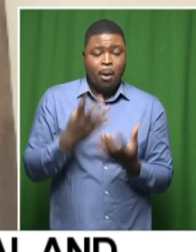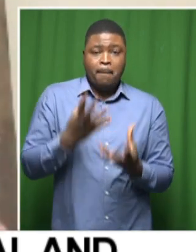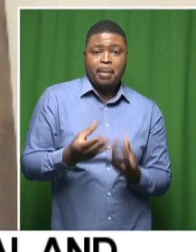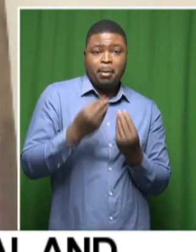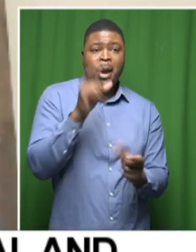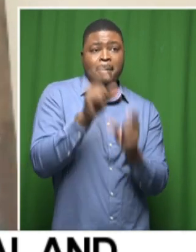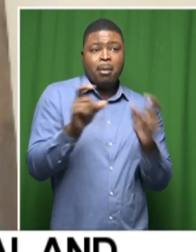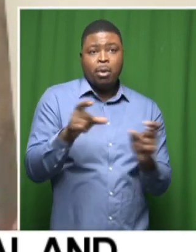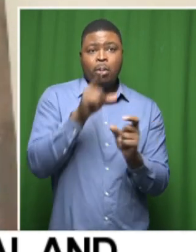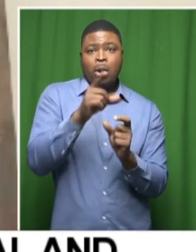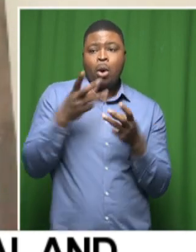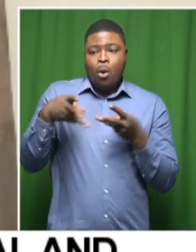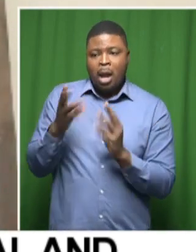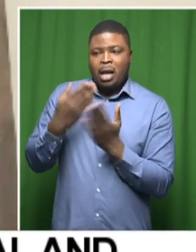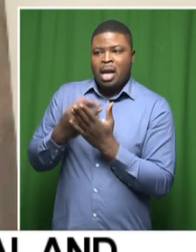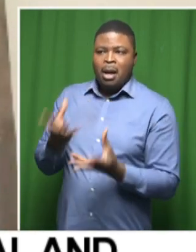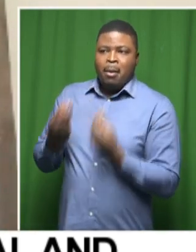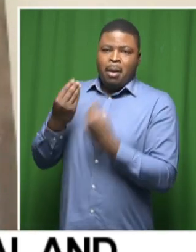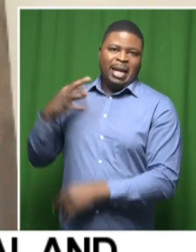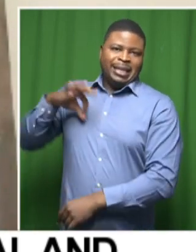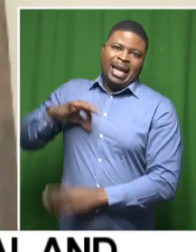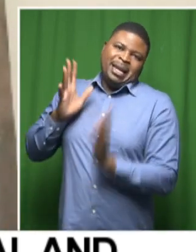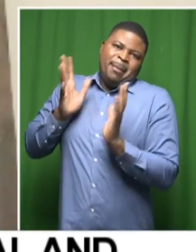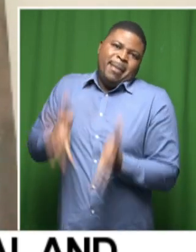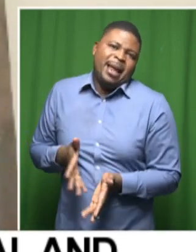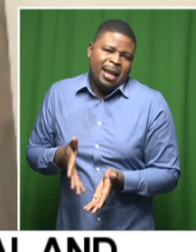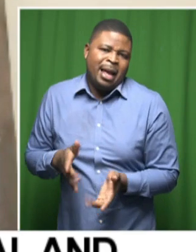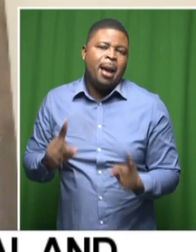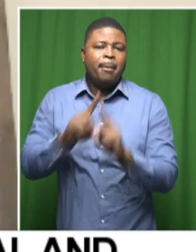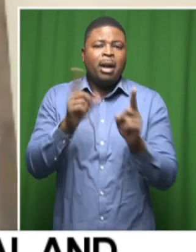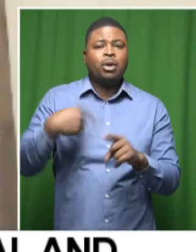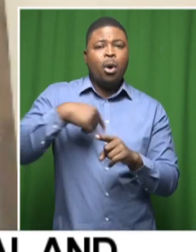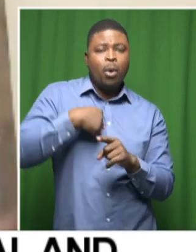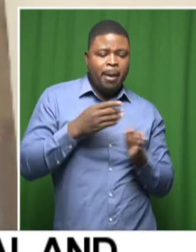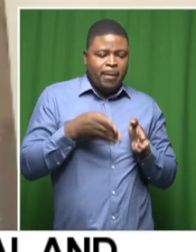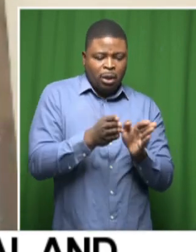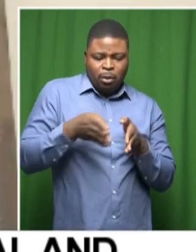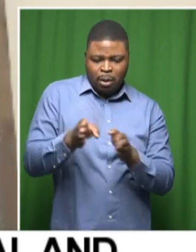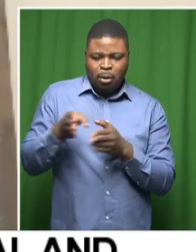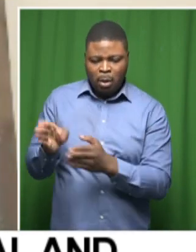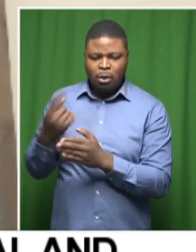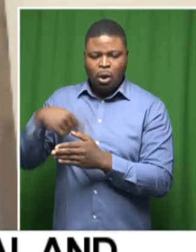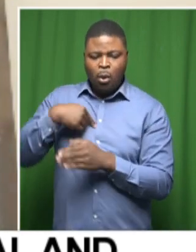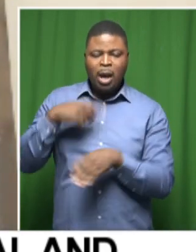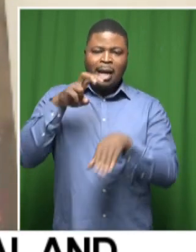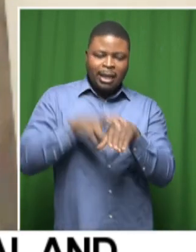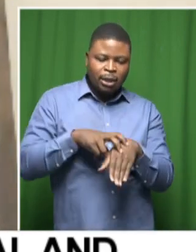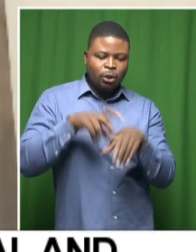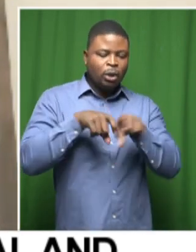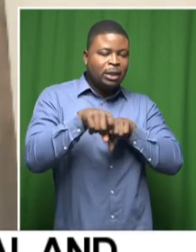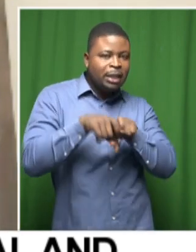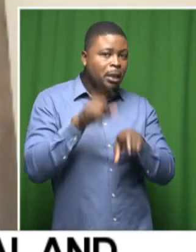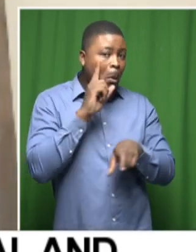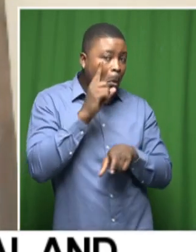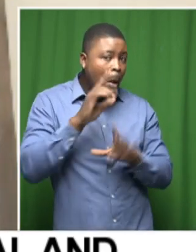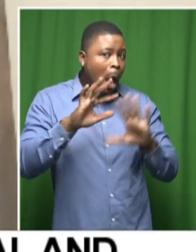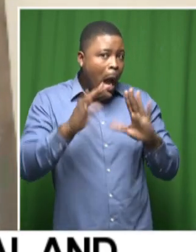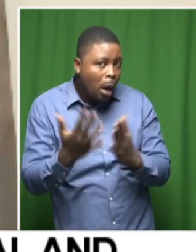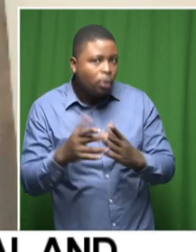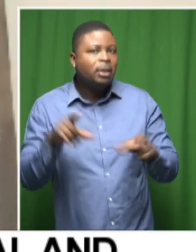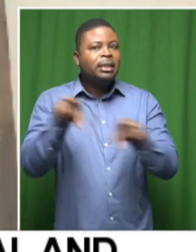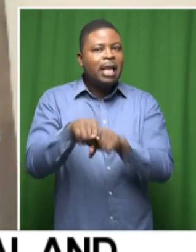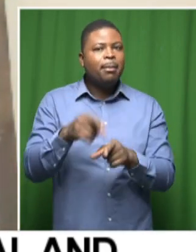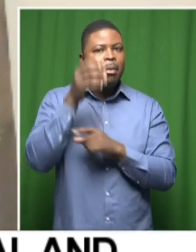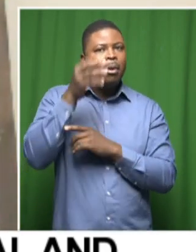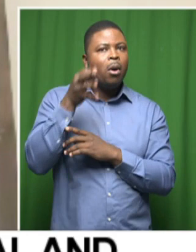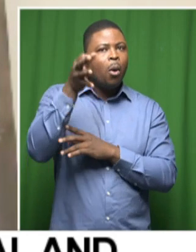that we're perhaps leaning on what we believe to be tried and tested methods, but we're not actually contextualizing it in where is the world headed? Where do we